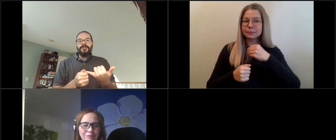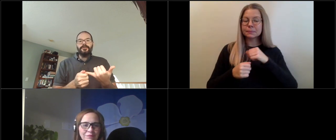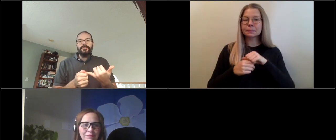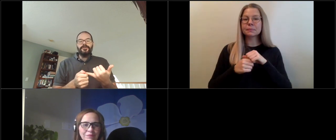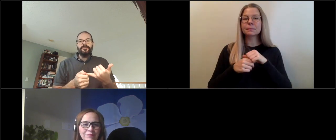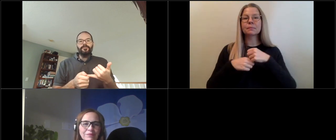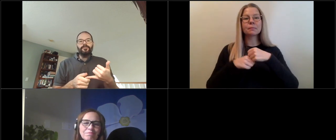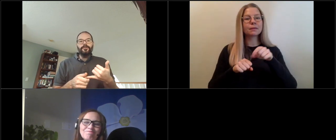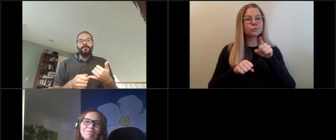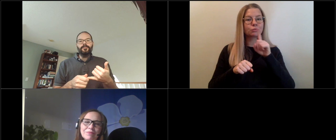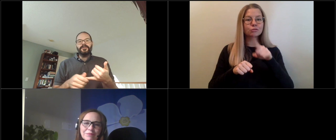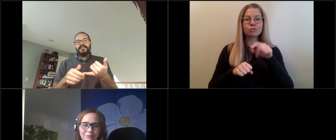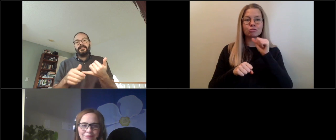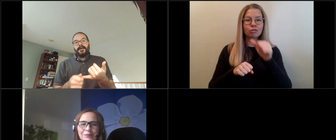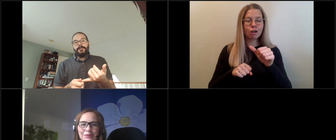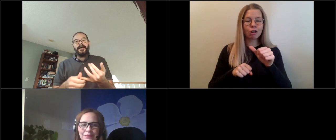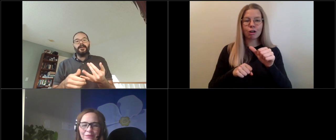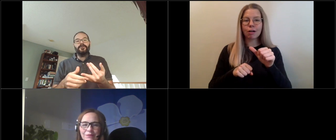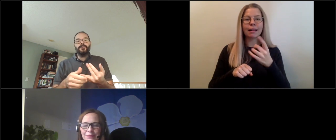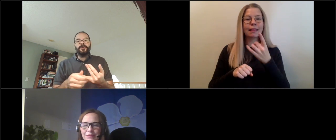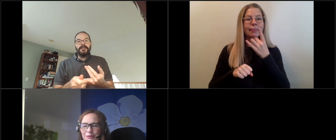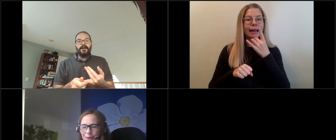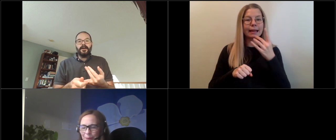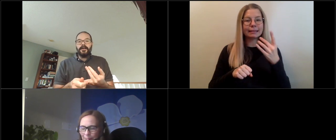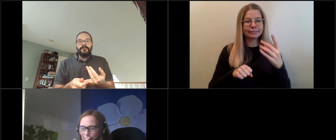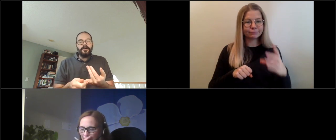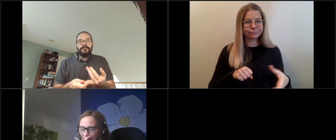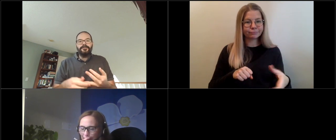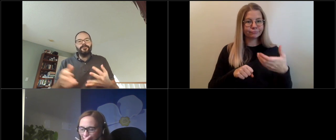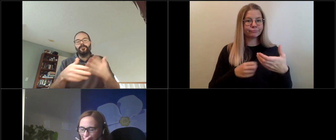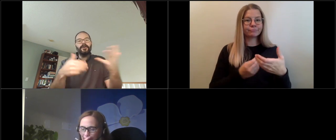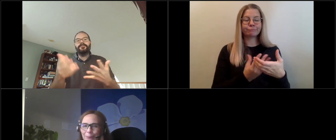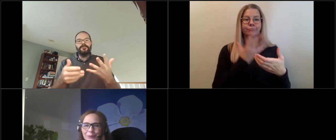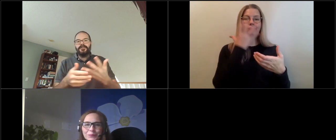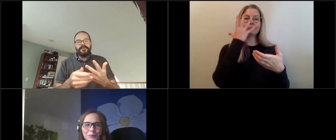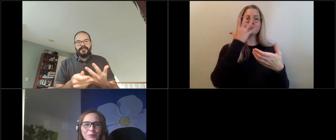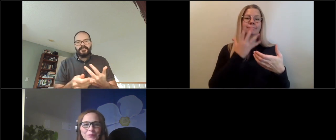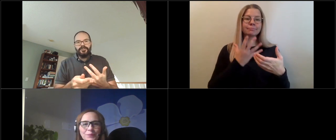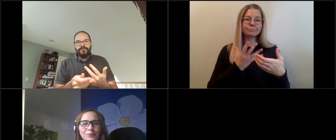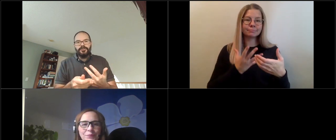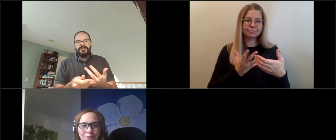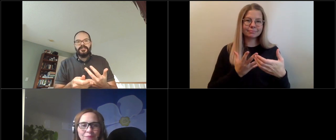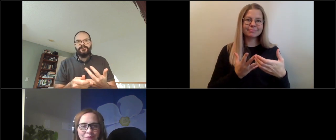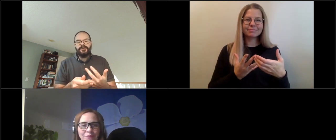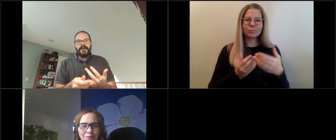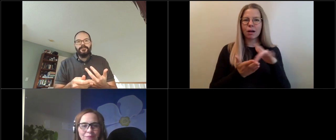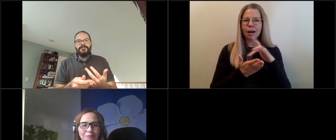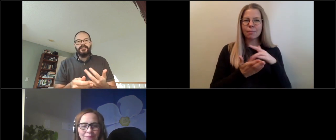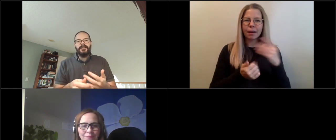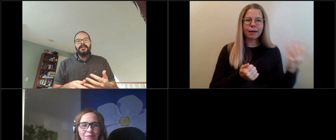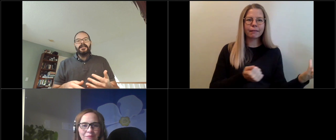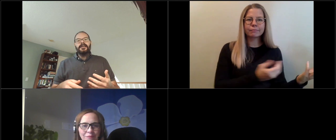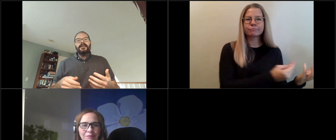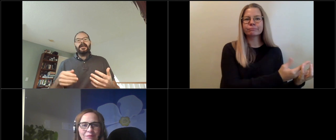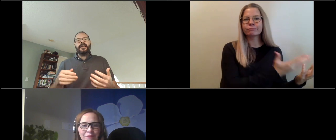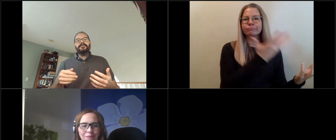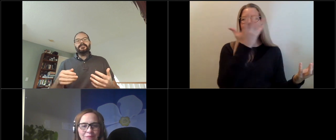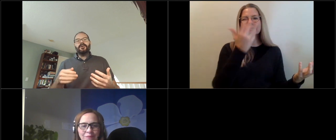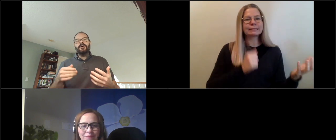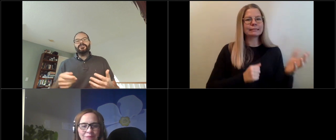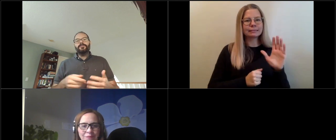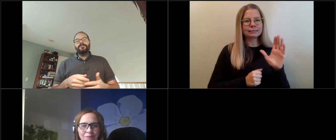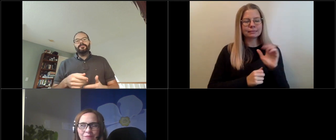illuminating your room with, say, the iPad or the iPhone or whatever device that you're using for that music.